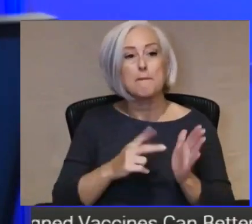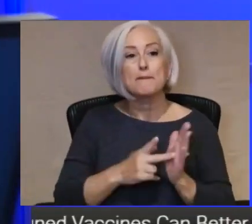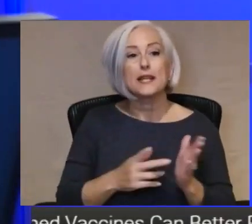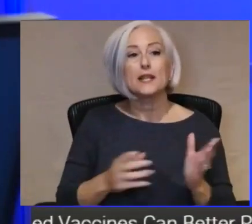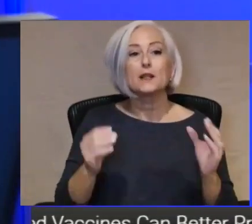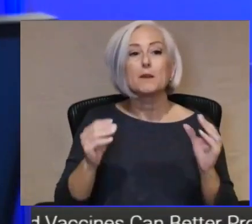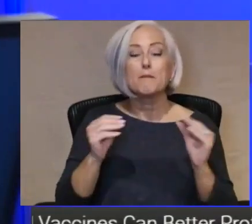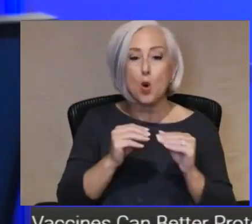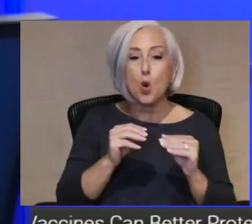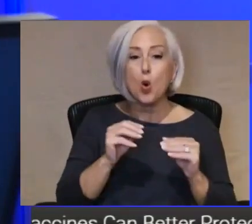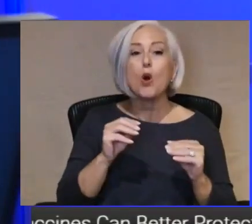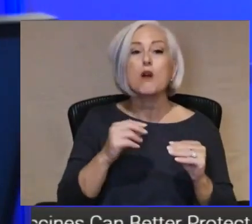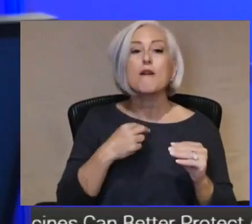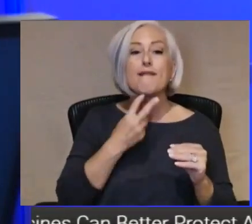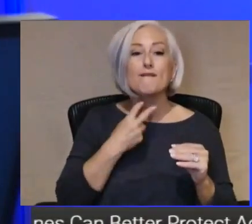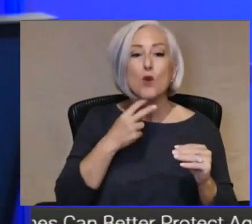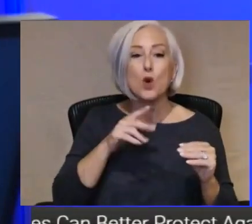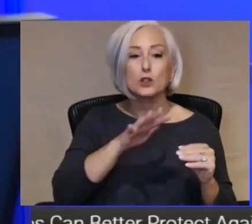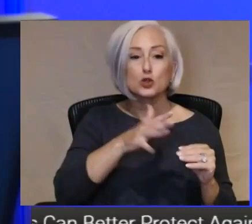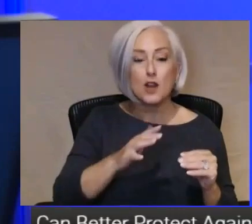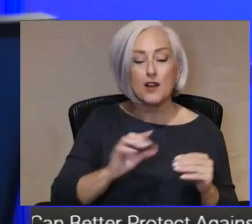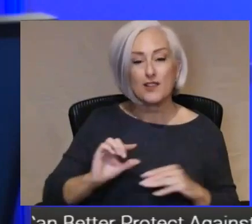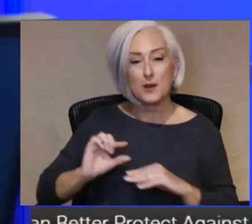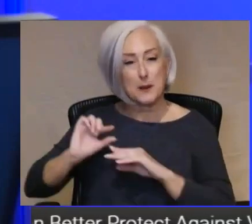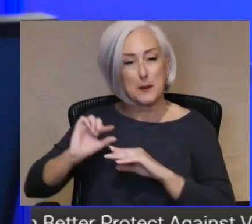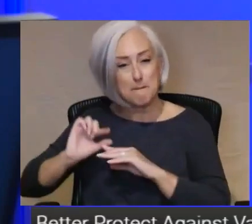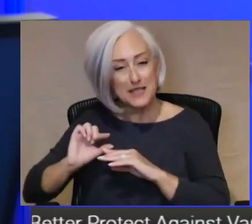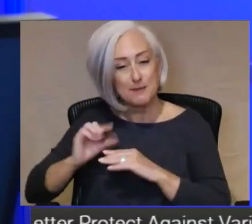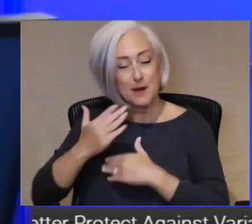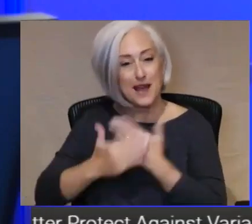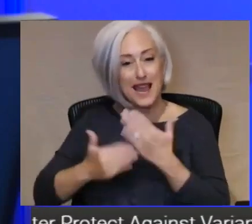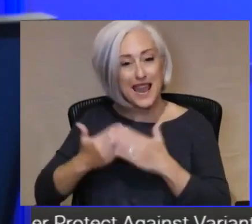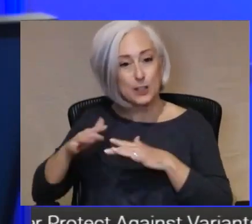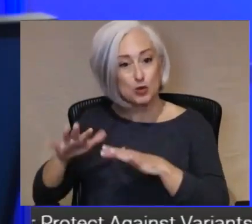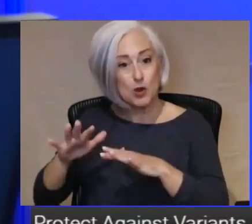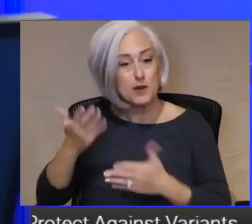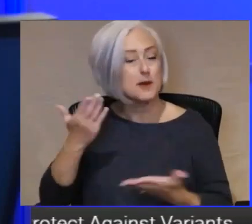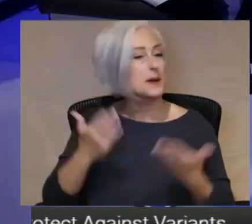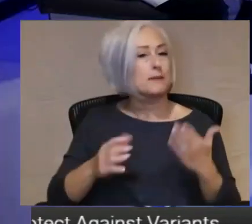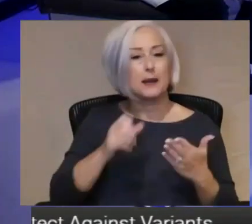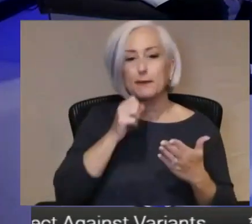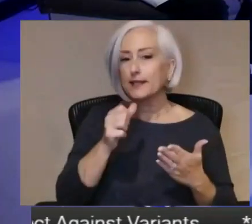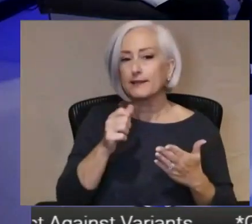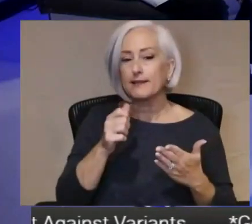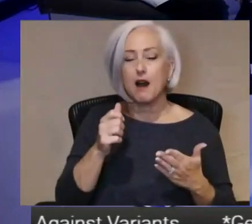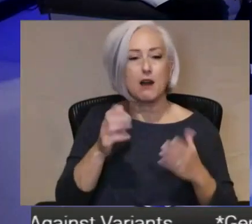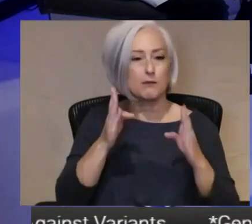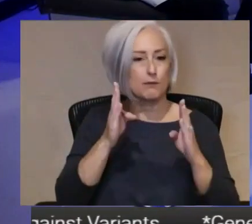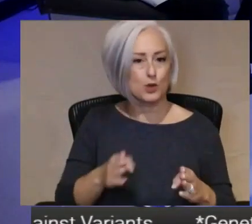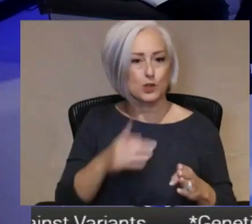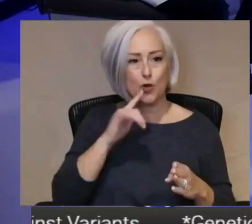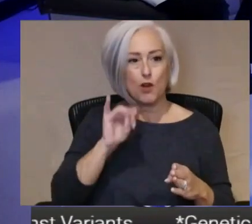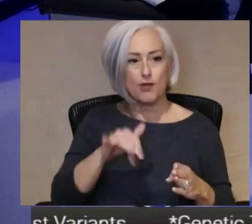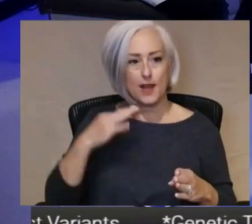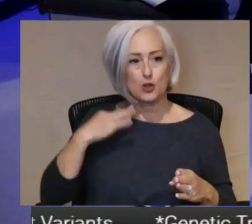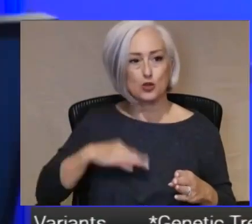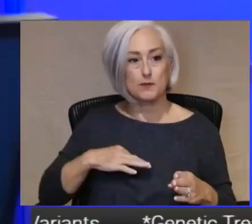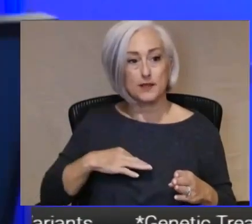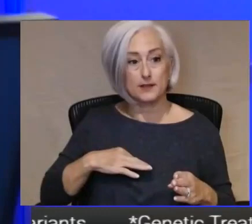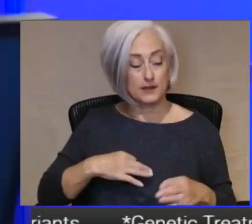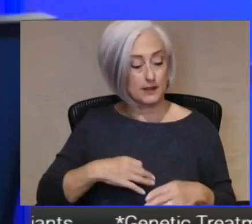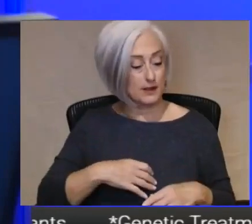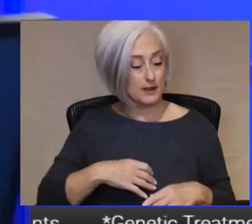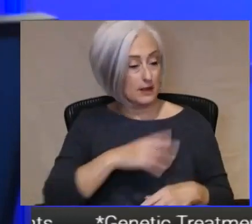and very little hand tremor, they may not be candidates for this procedure. Would they be a candidate for deep brain? No. The patient who